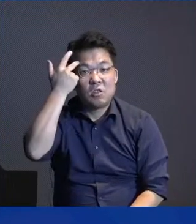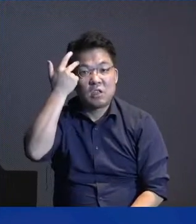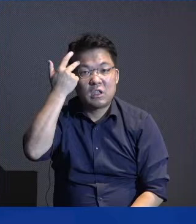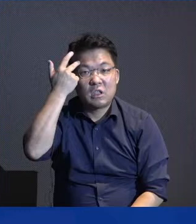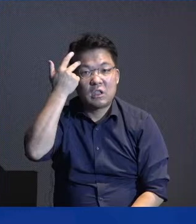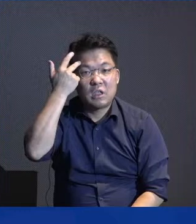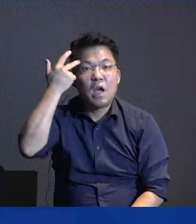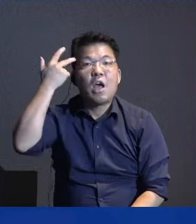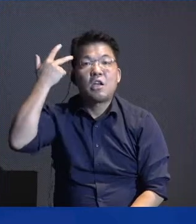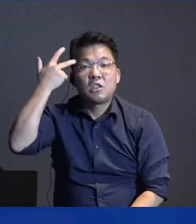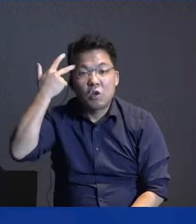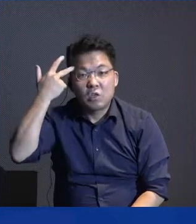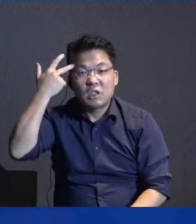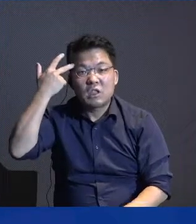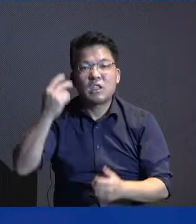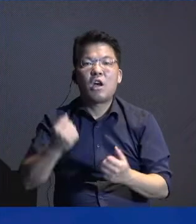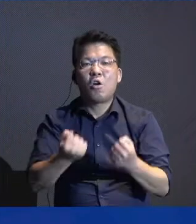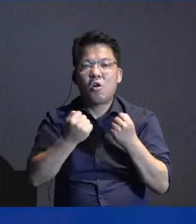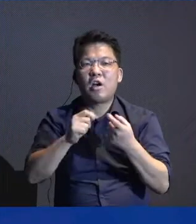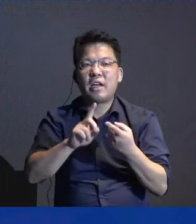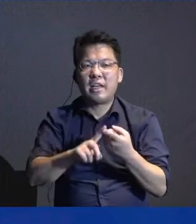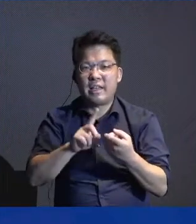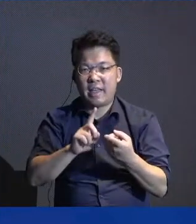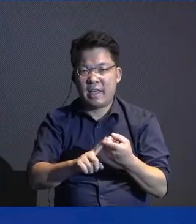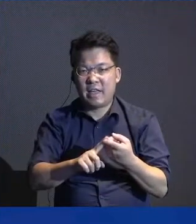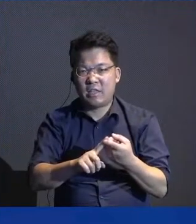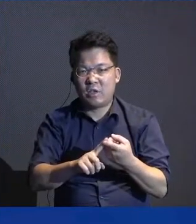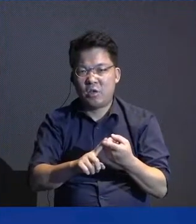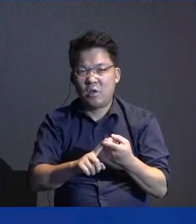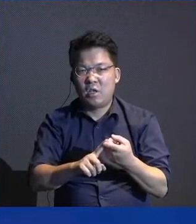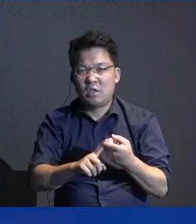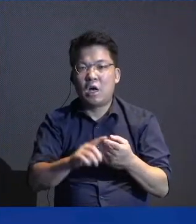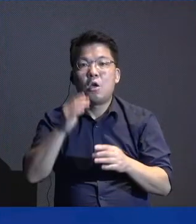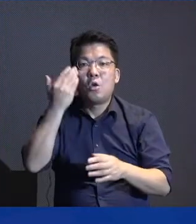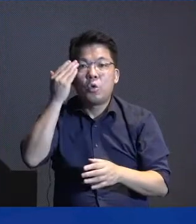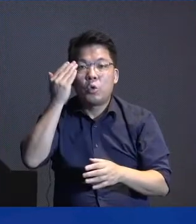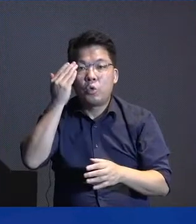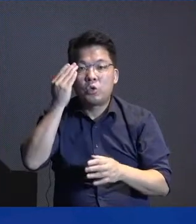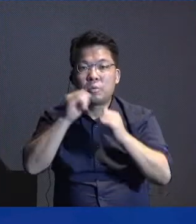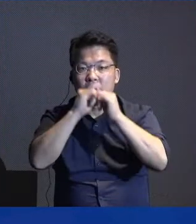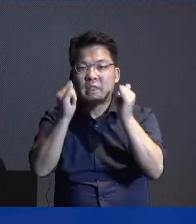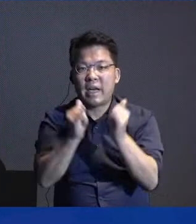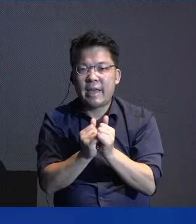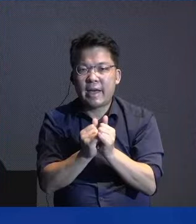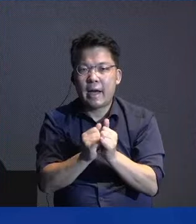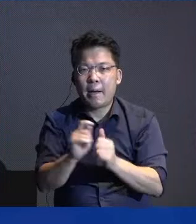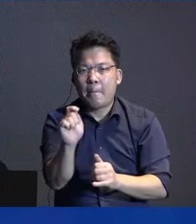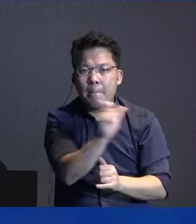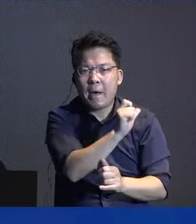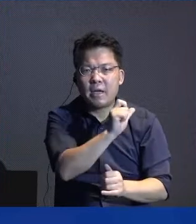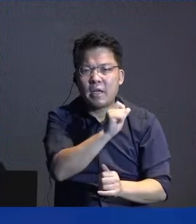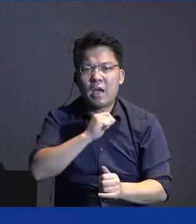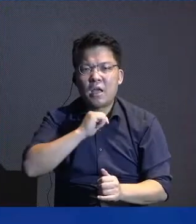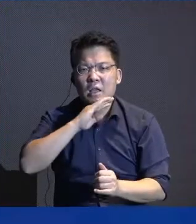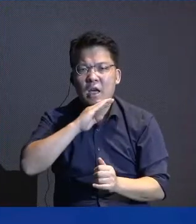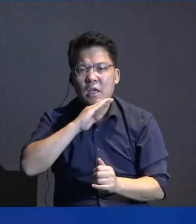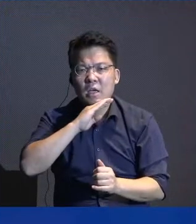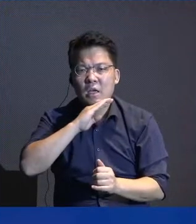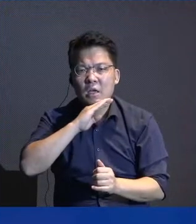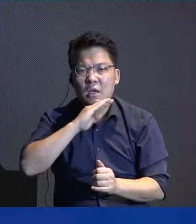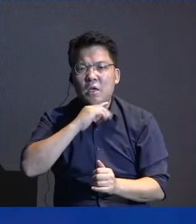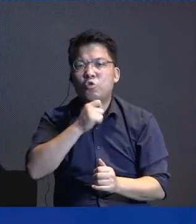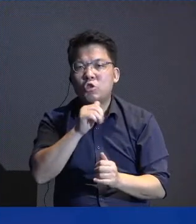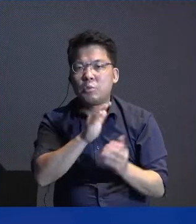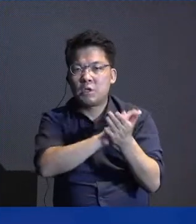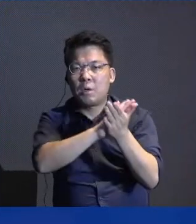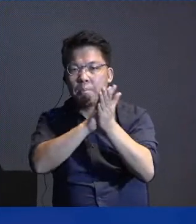population, the ever-increasing trend of dementia, 1 million nearly each year, according to the